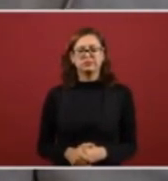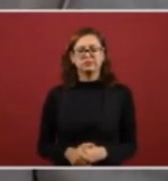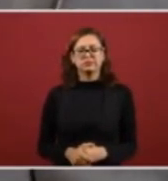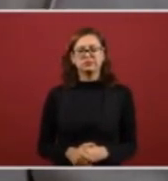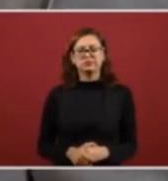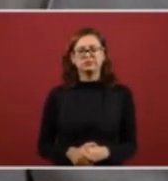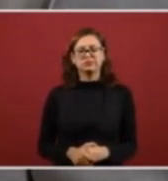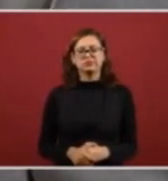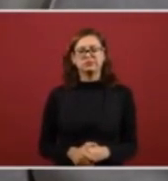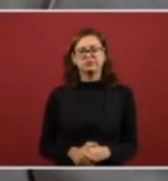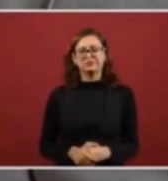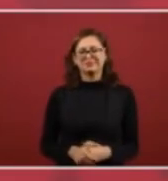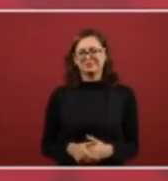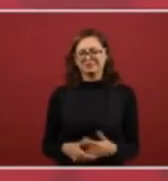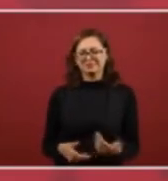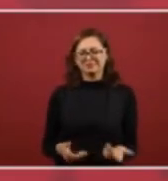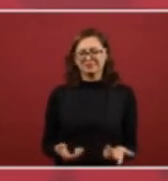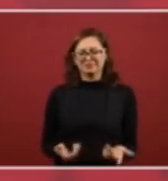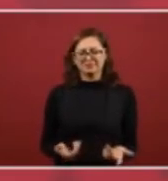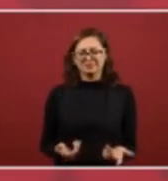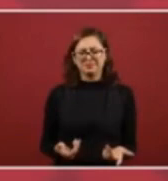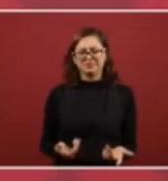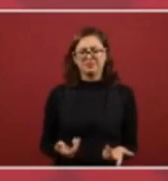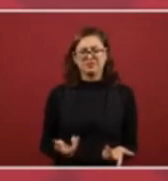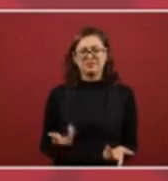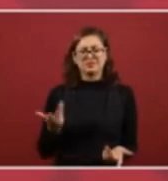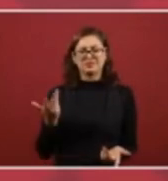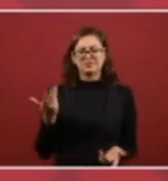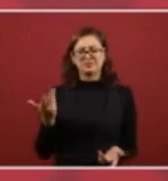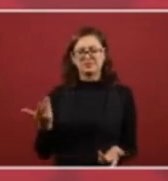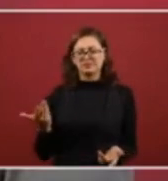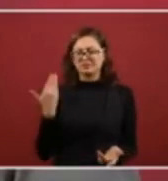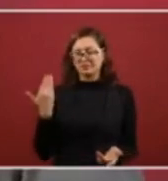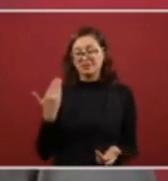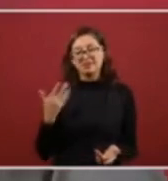Sometimes they were just using the ground,